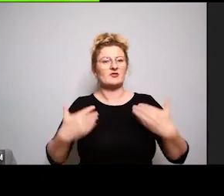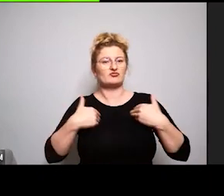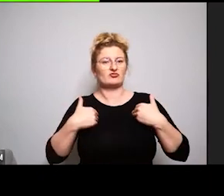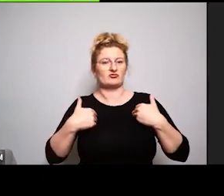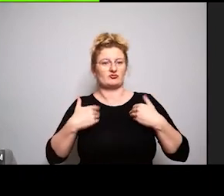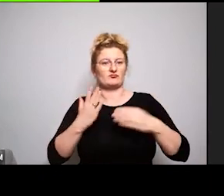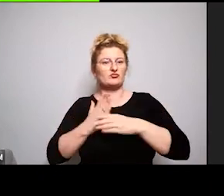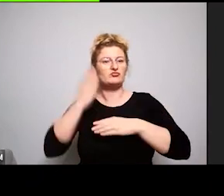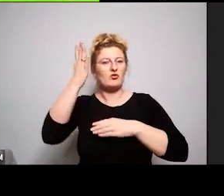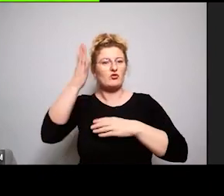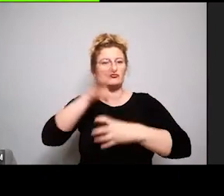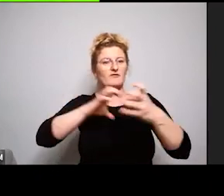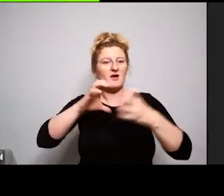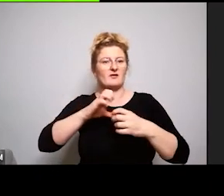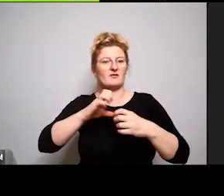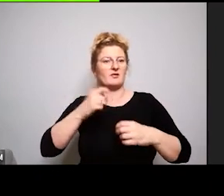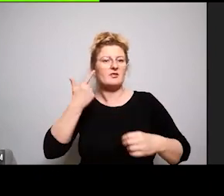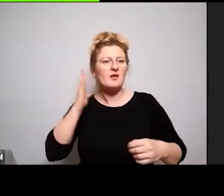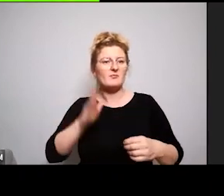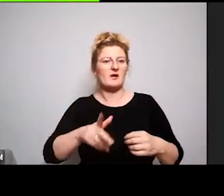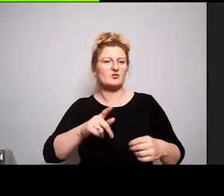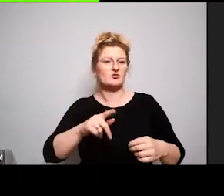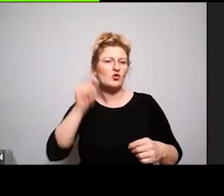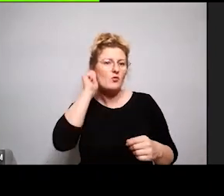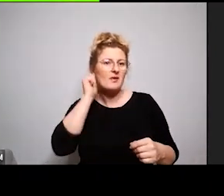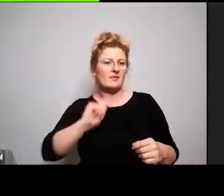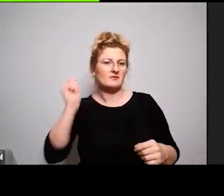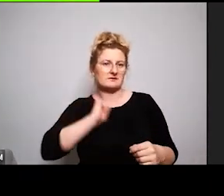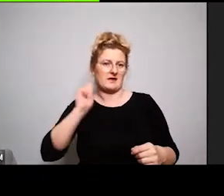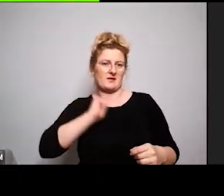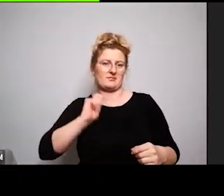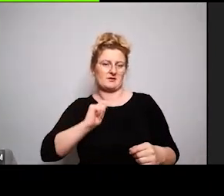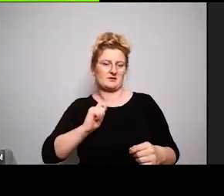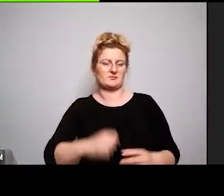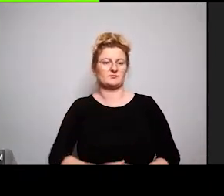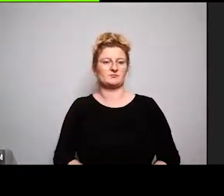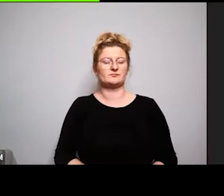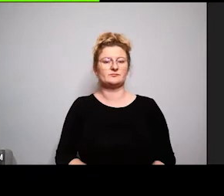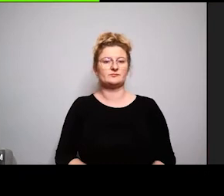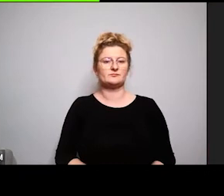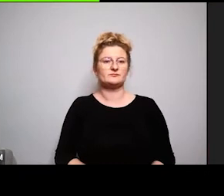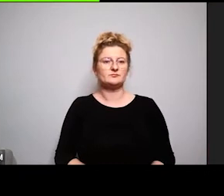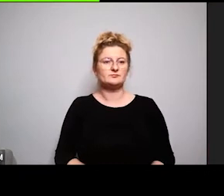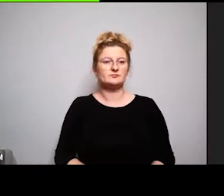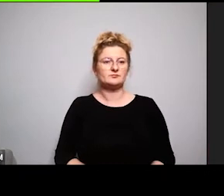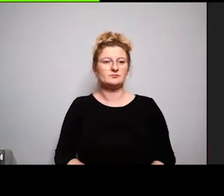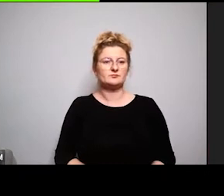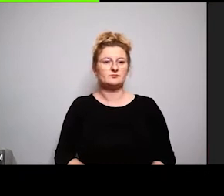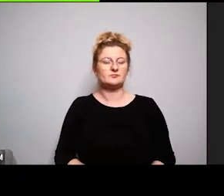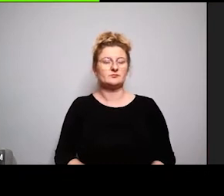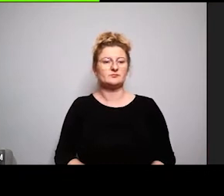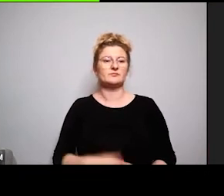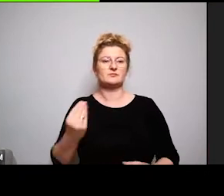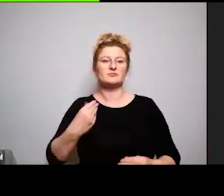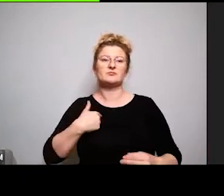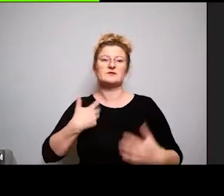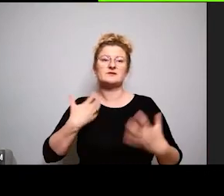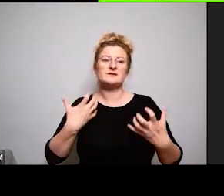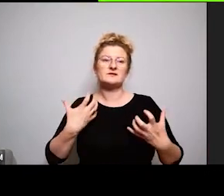Great. And what could I wish you to achieve in the next 3 years, let's say?